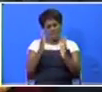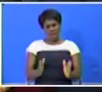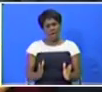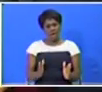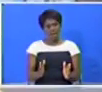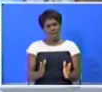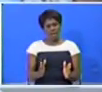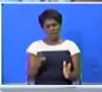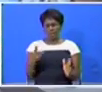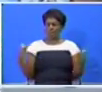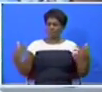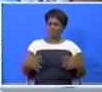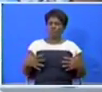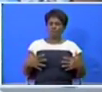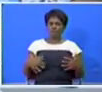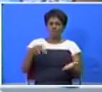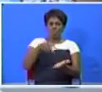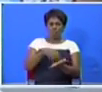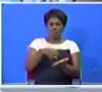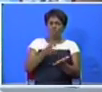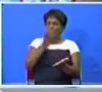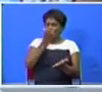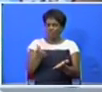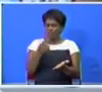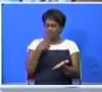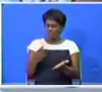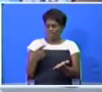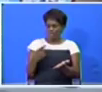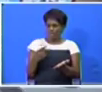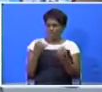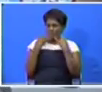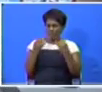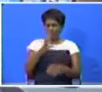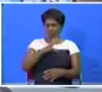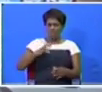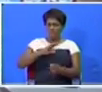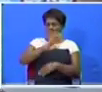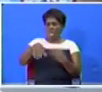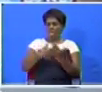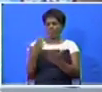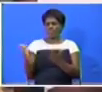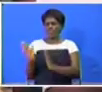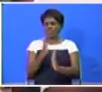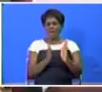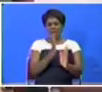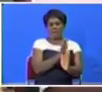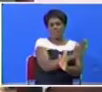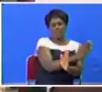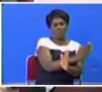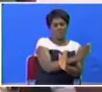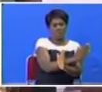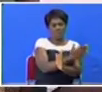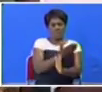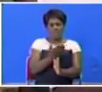caught him by surprise. A position rubbished by Wangamati, who informed the commission that everything was pre-planned.